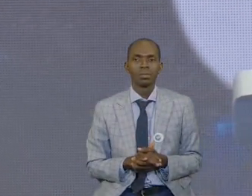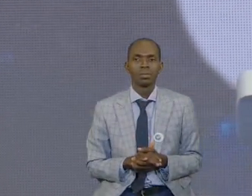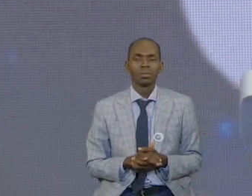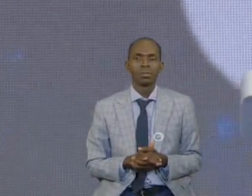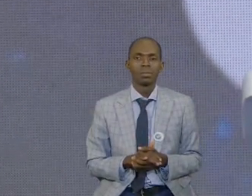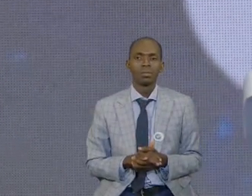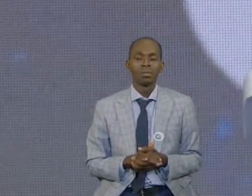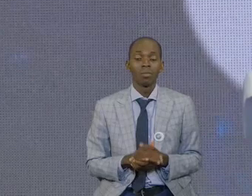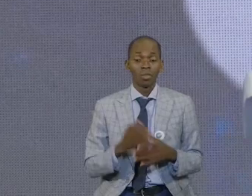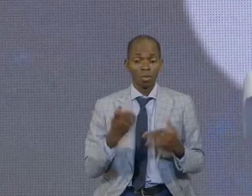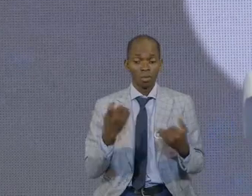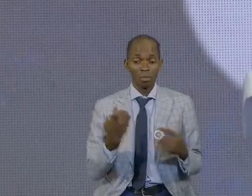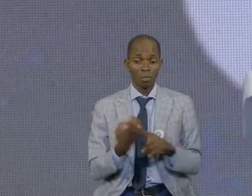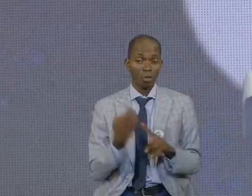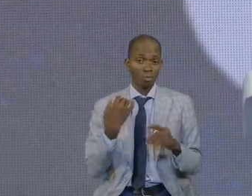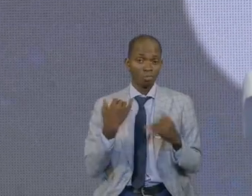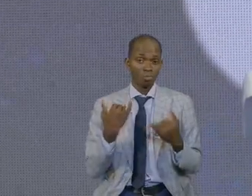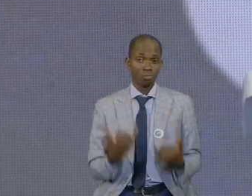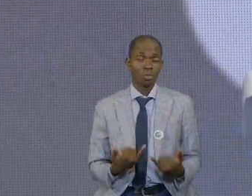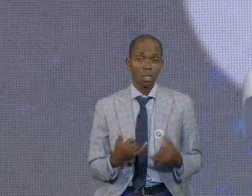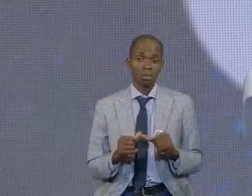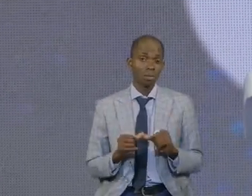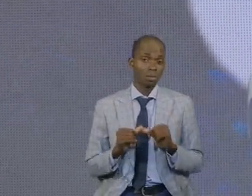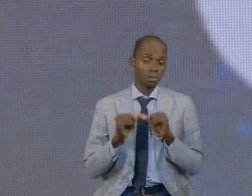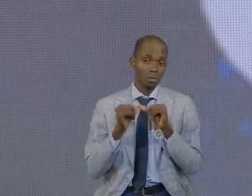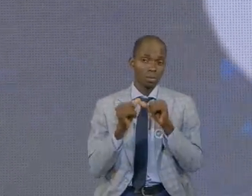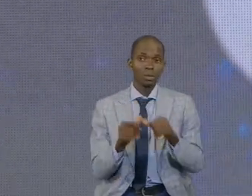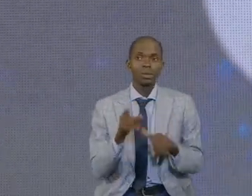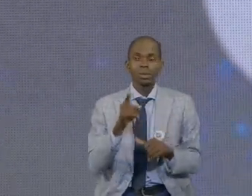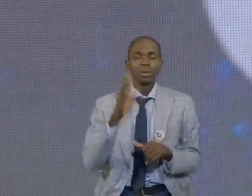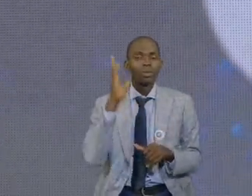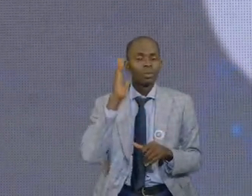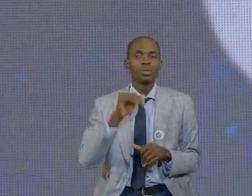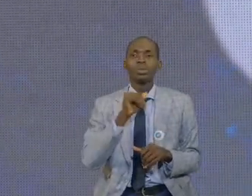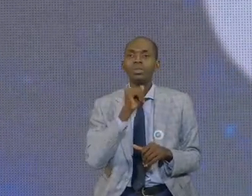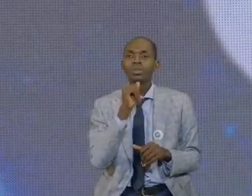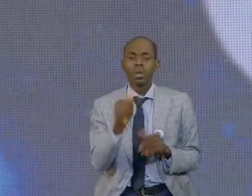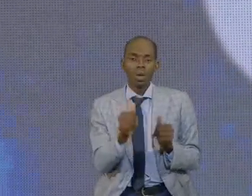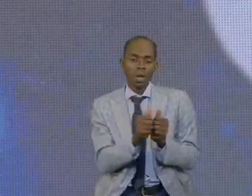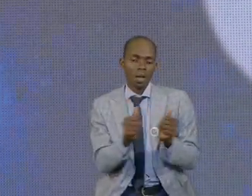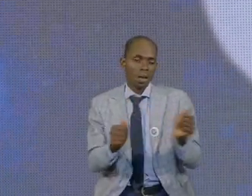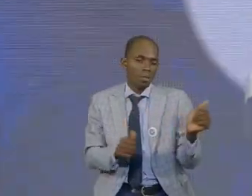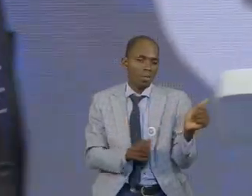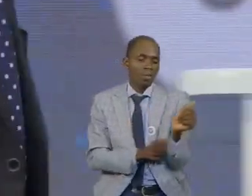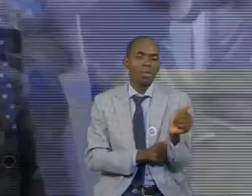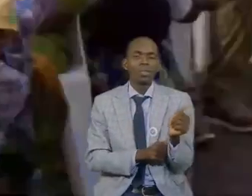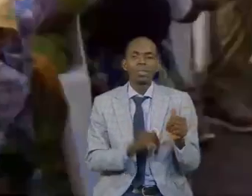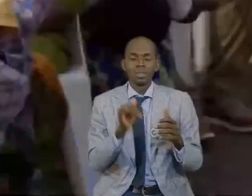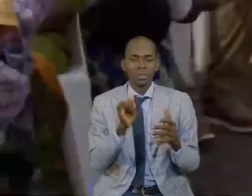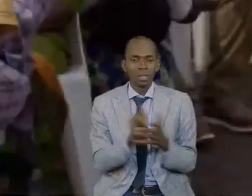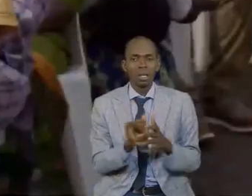From today, you will not walk that long journey.